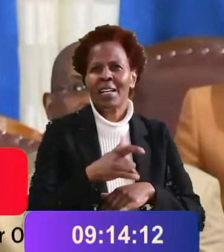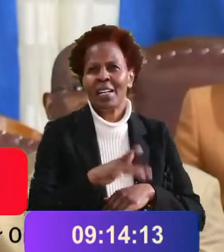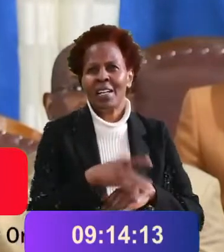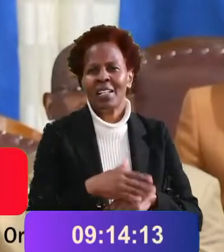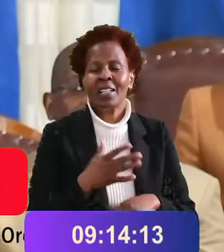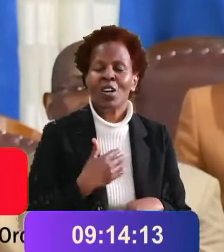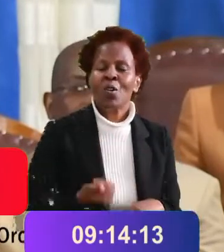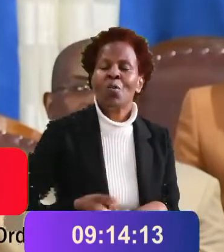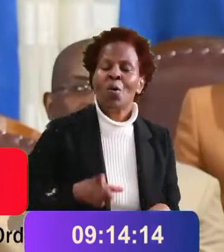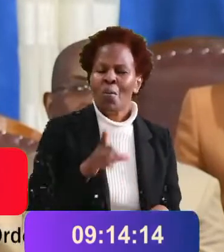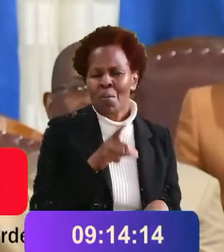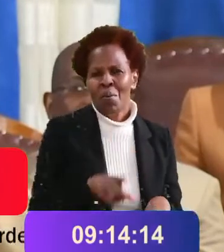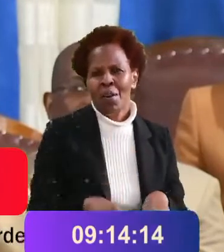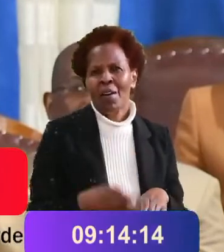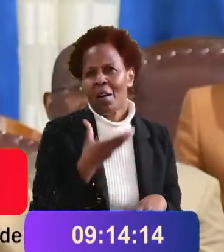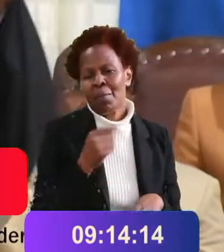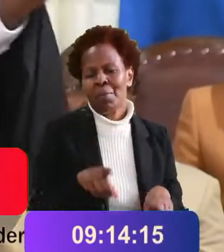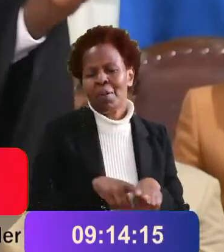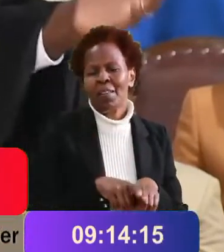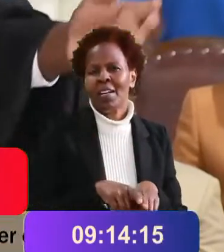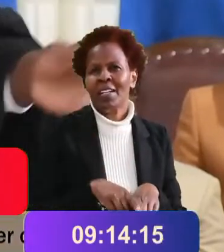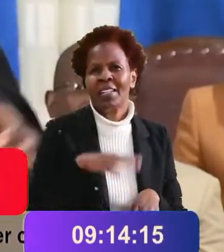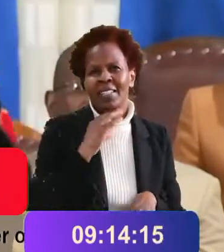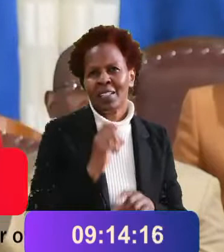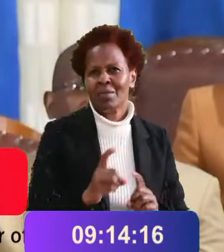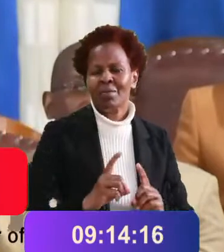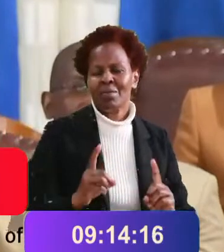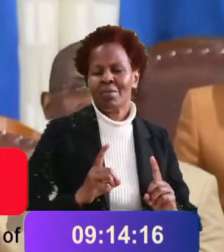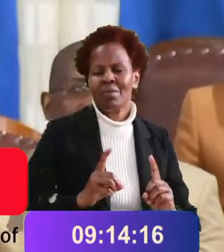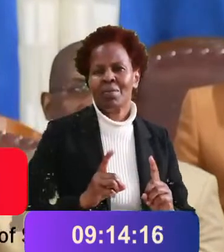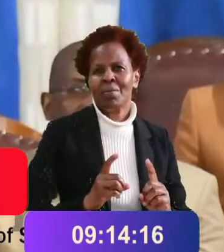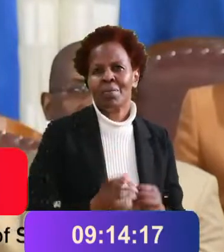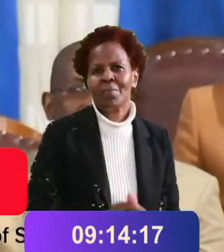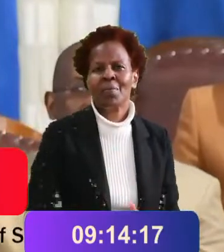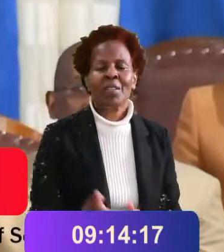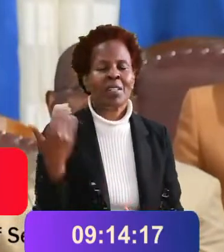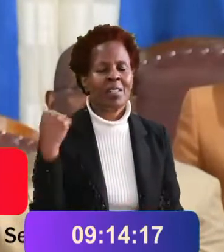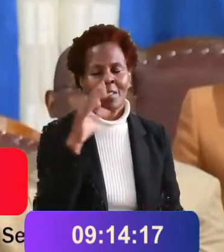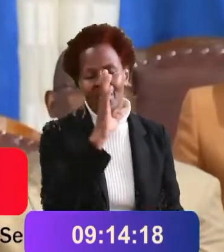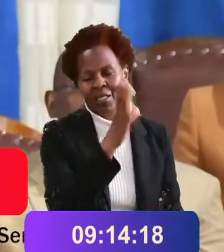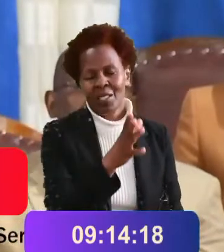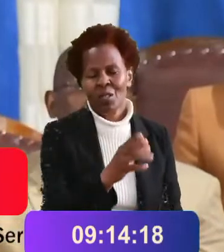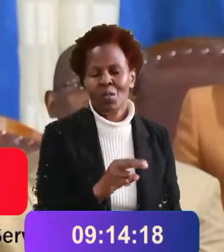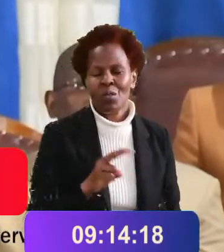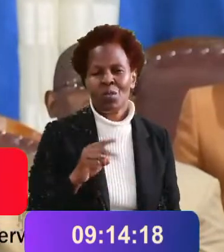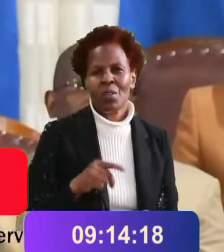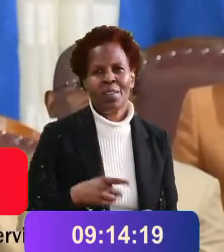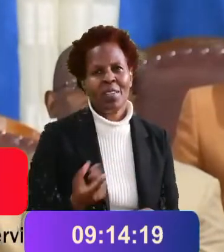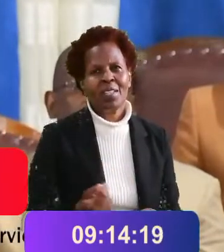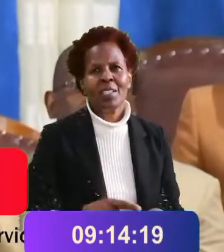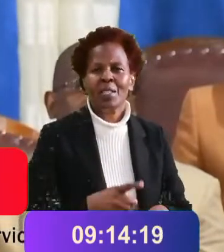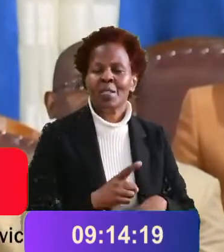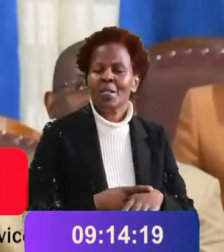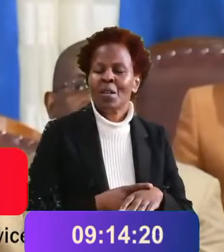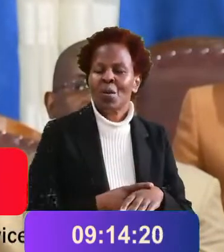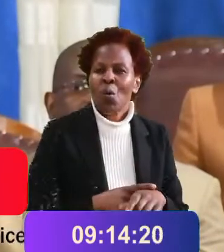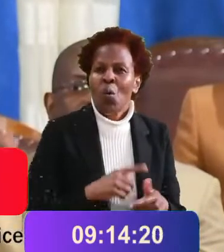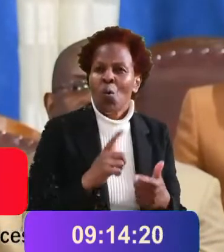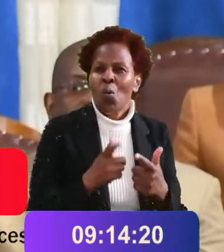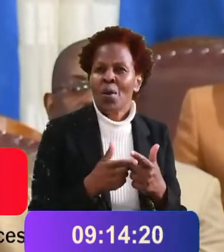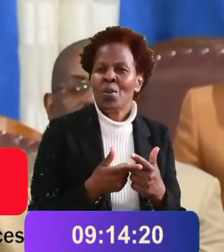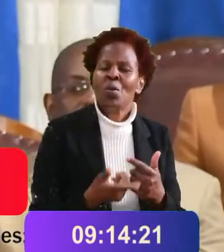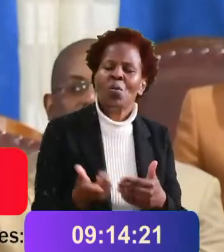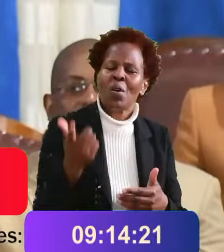wouldn't have died. Habakkuk, as we were looking at last Sunday, at some point asks, when will you come